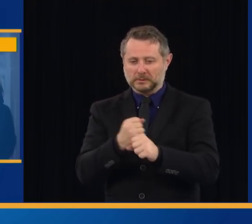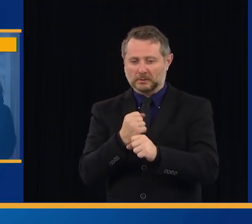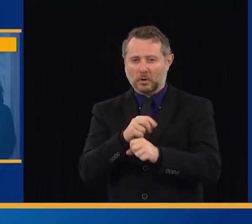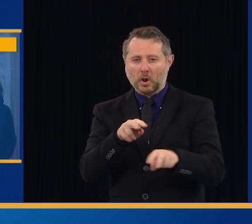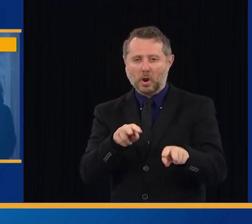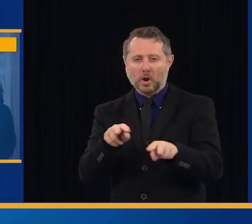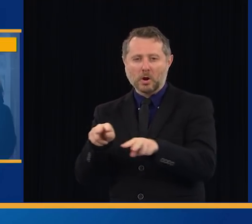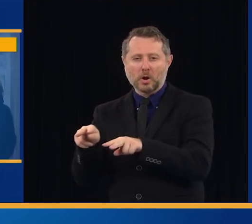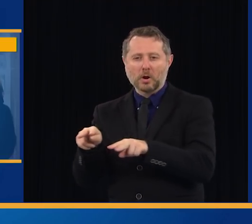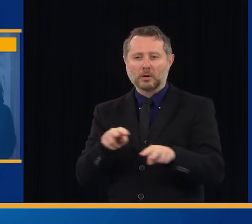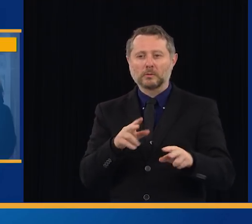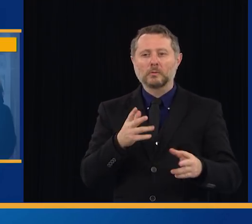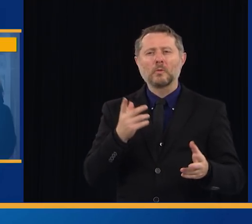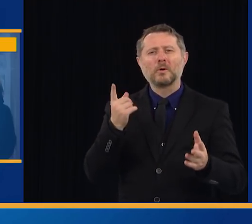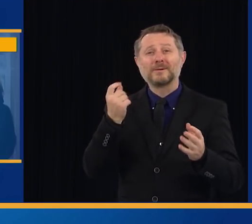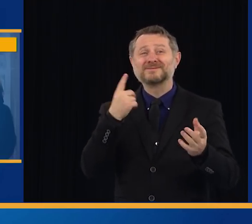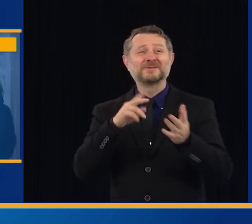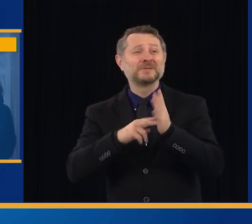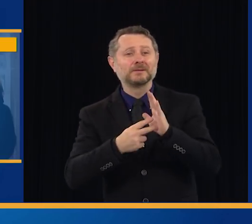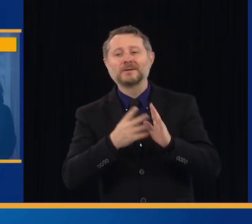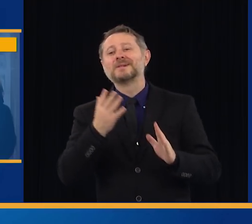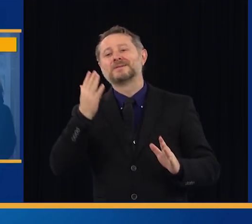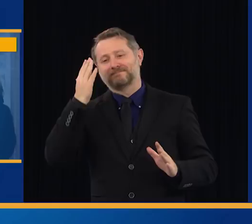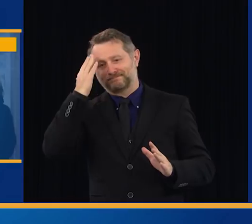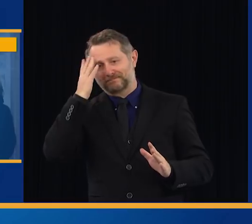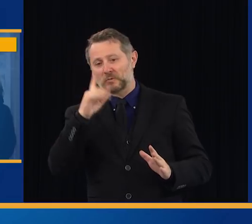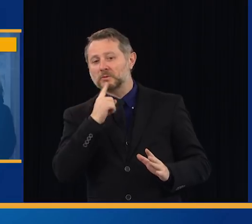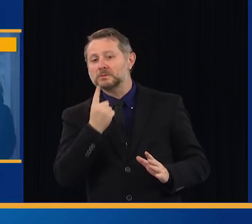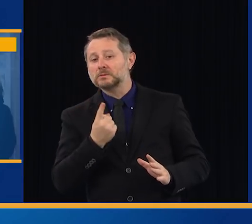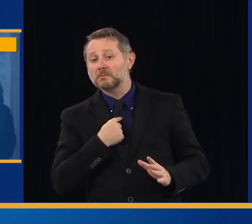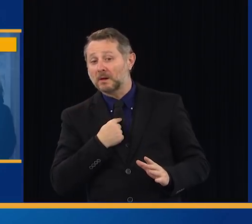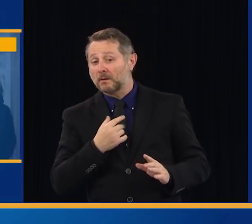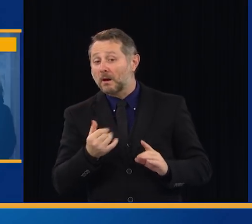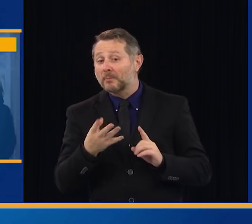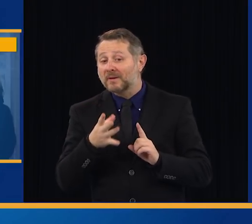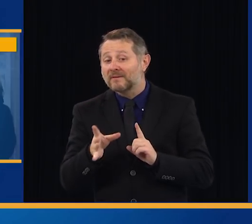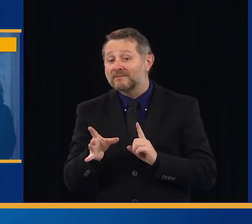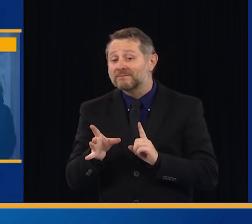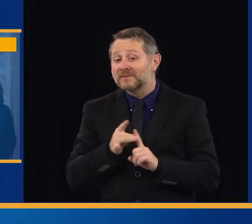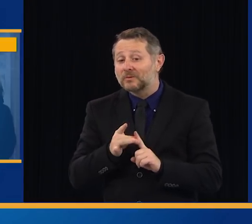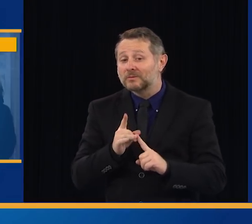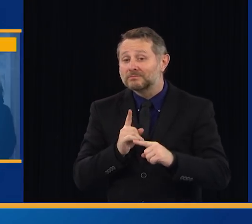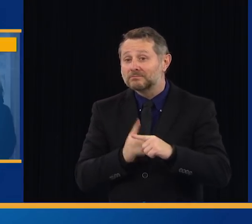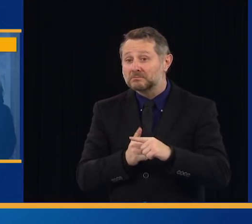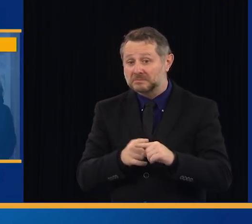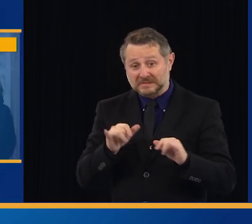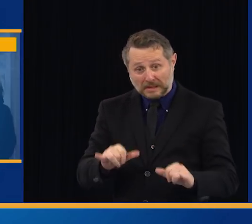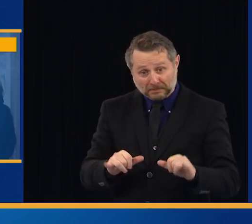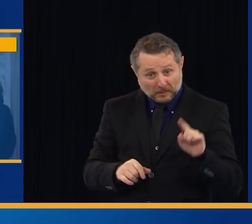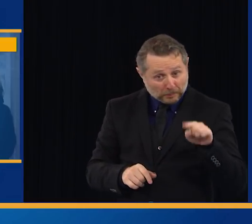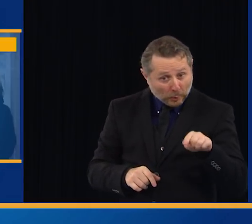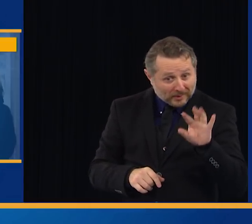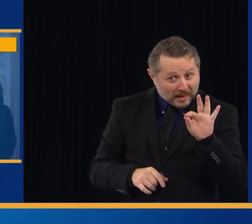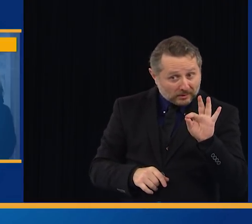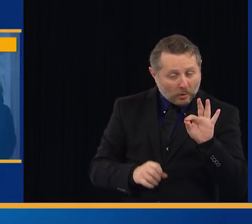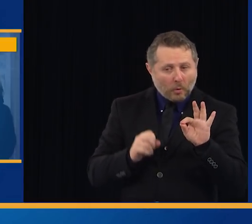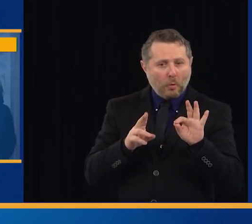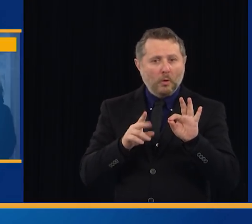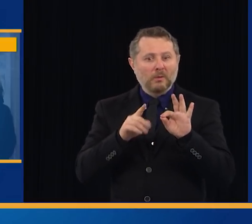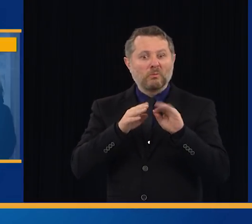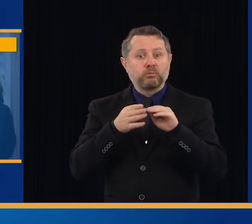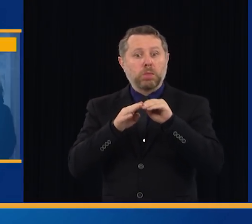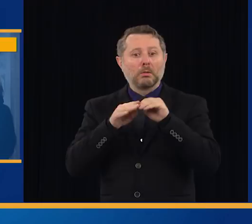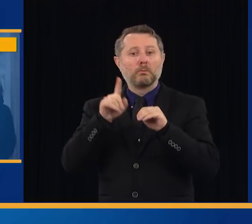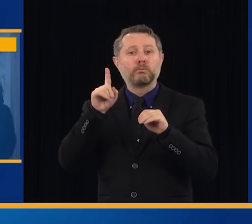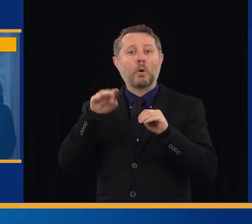mean? Tell me what our infection rate spread is. Is it 0.9? Is it 1? Is it 0.7? Tell me what the